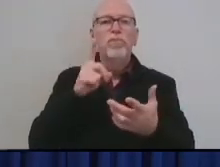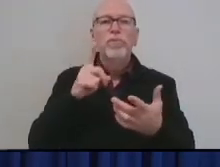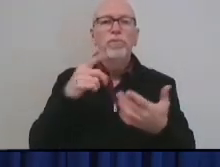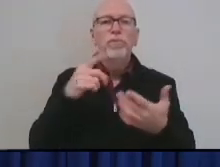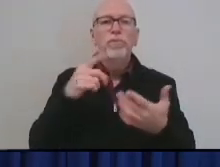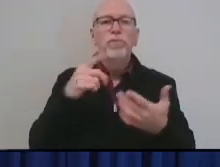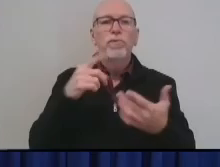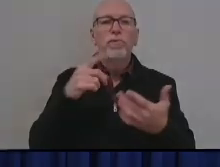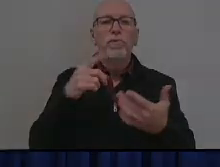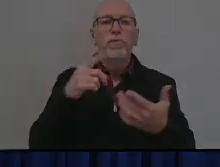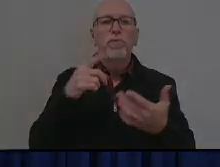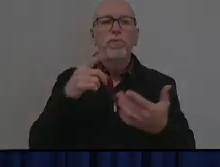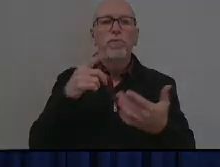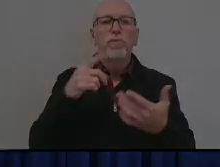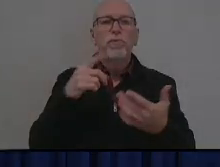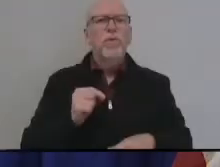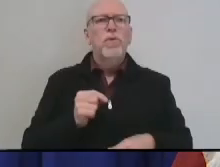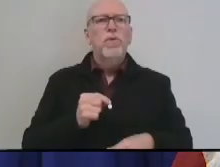The